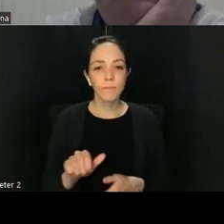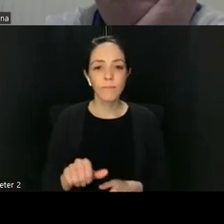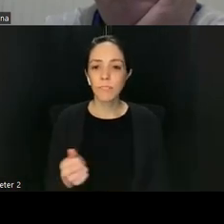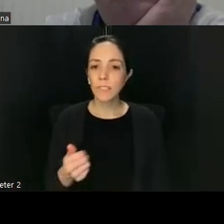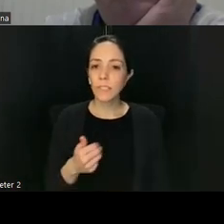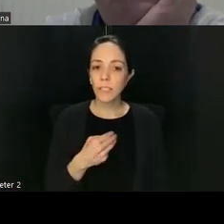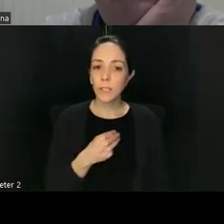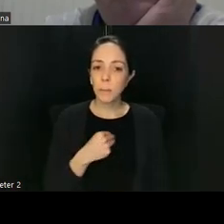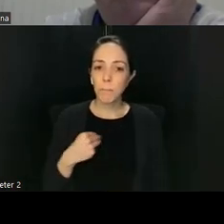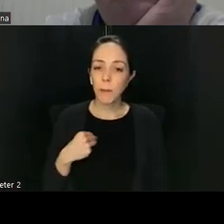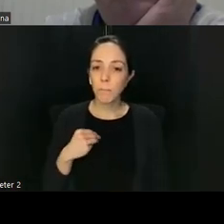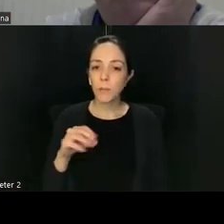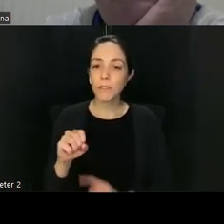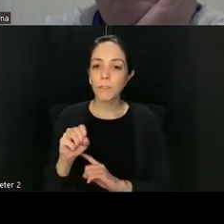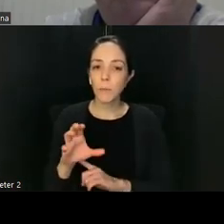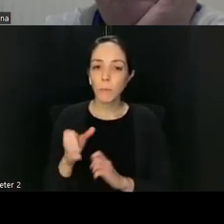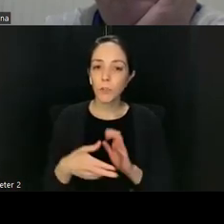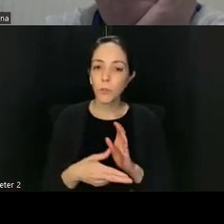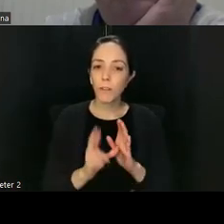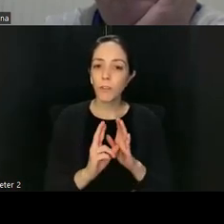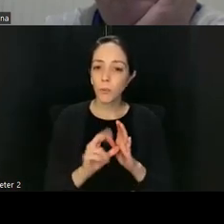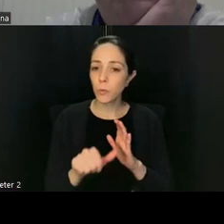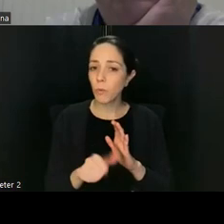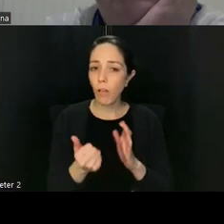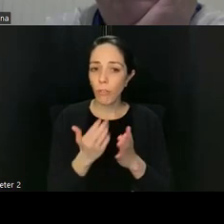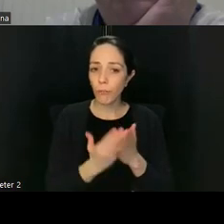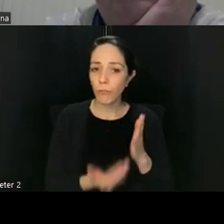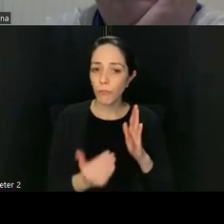subcommittee like to revisit any portion of the draft areas of agreement?